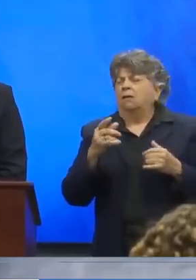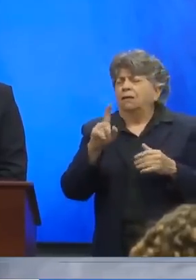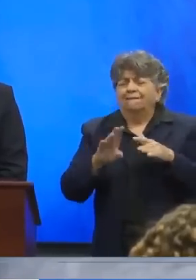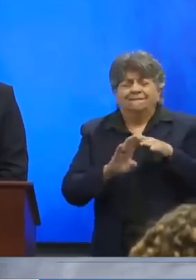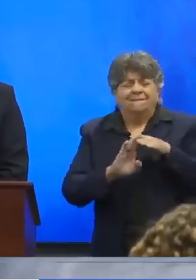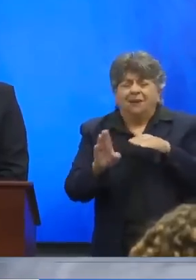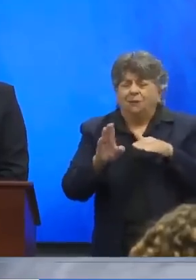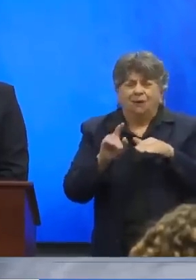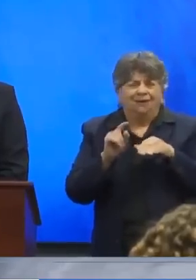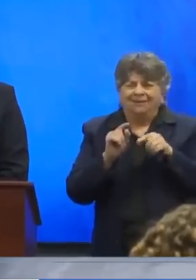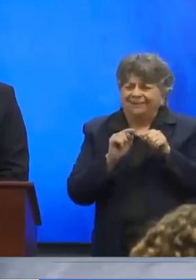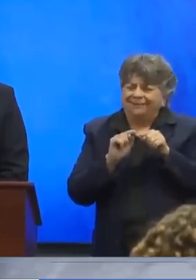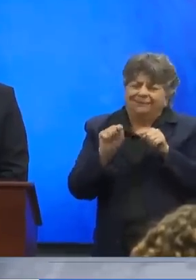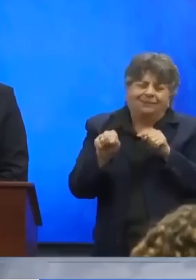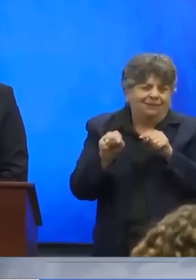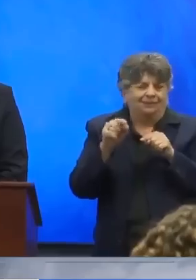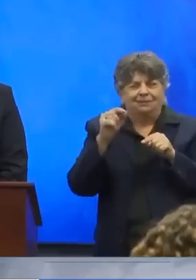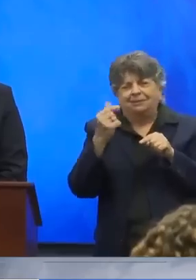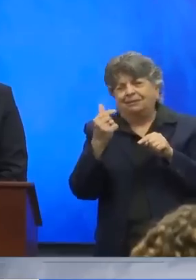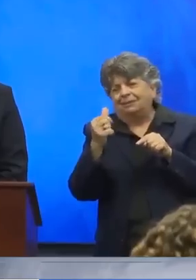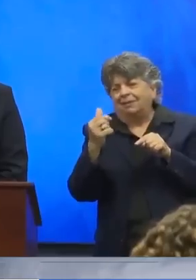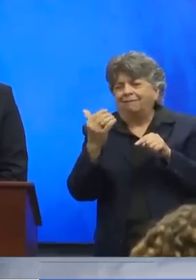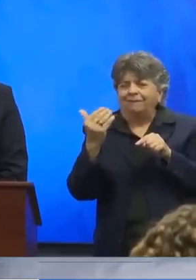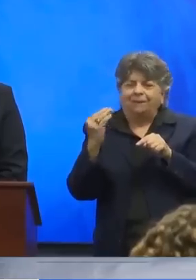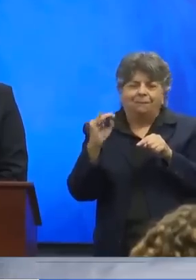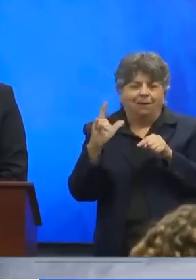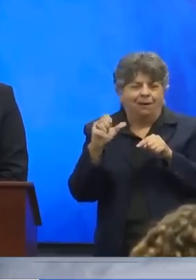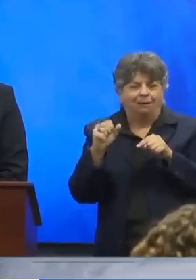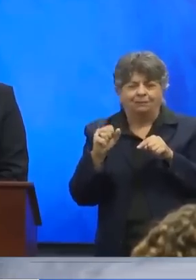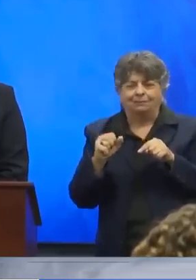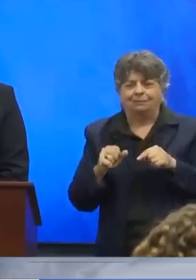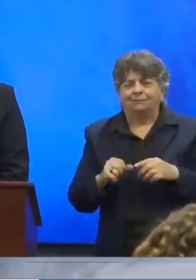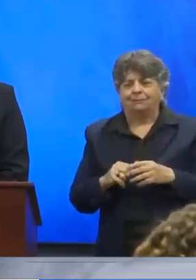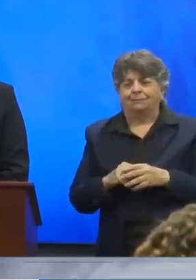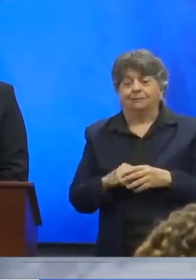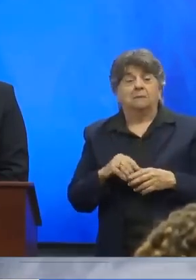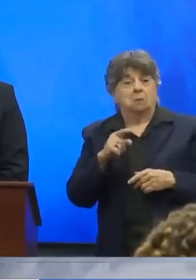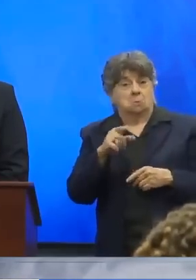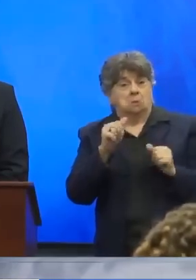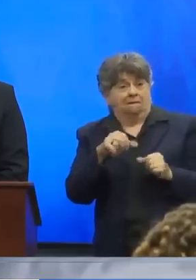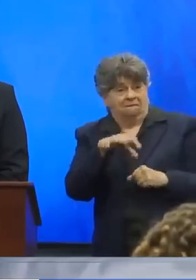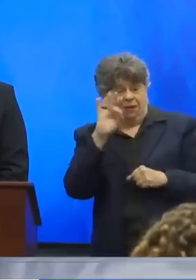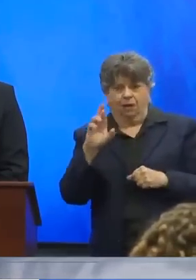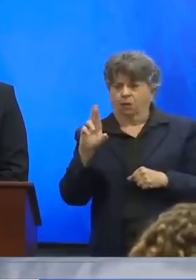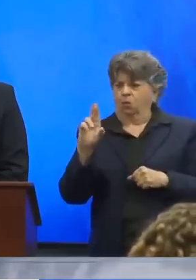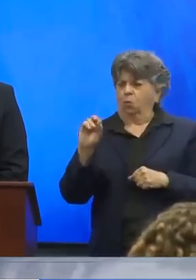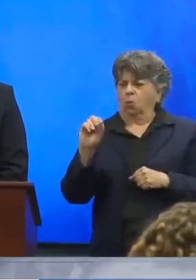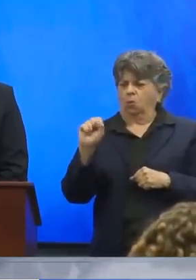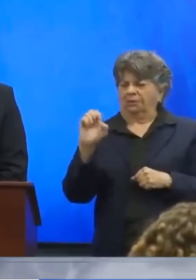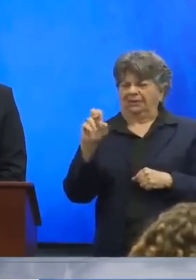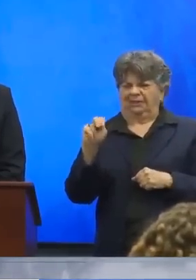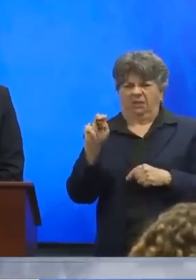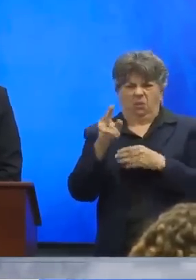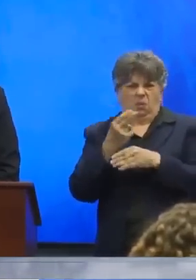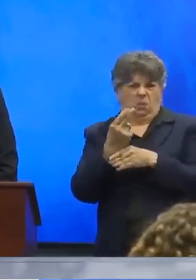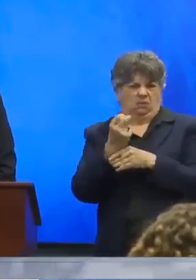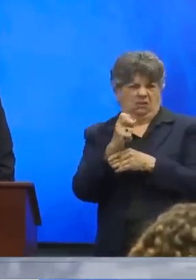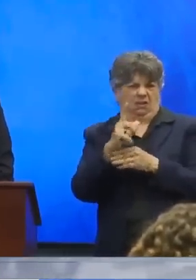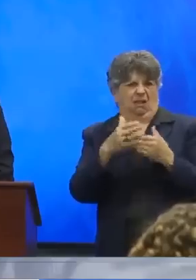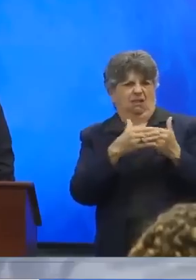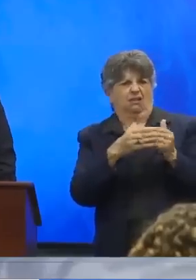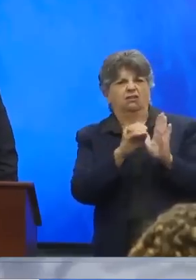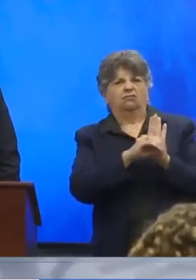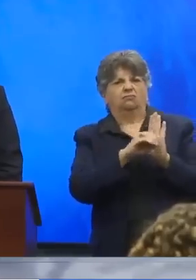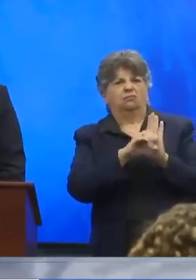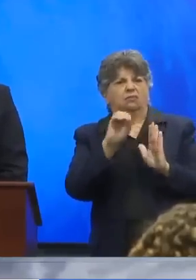over in Orlando. That's about 50, 60 miles across I-4. That would be an excellent place if you could financially afford it.